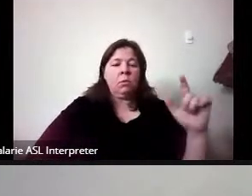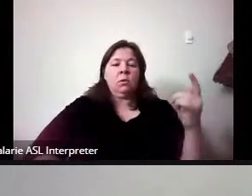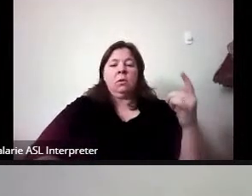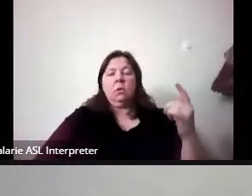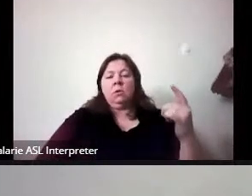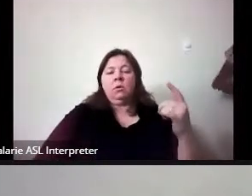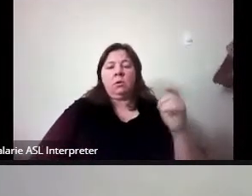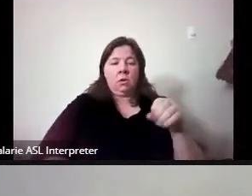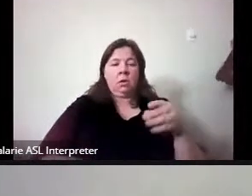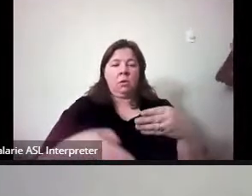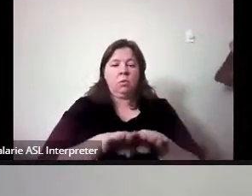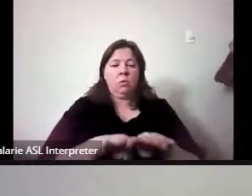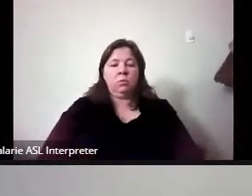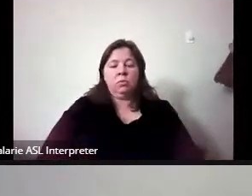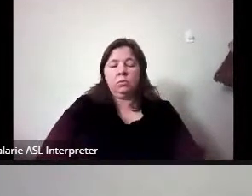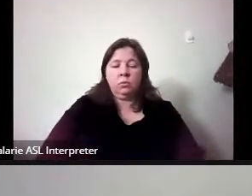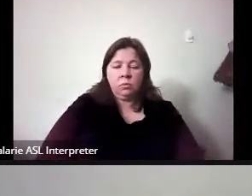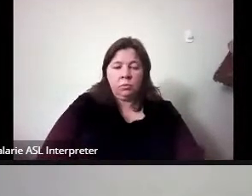up?